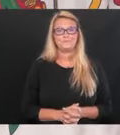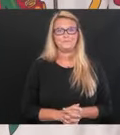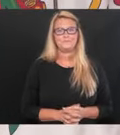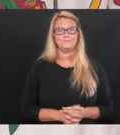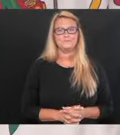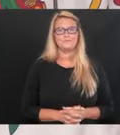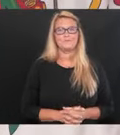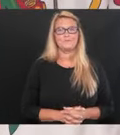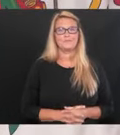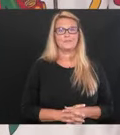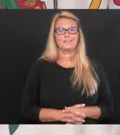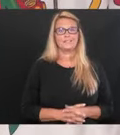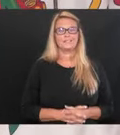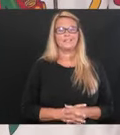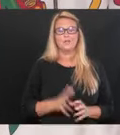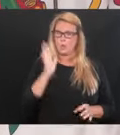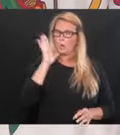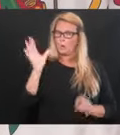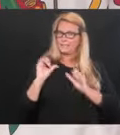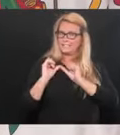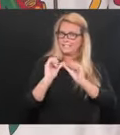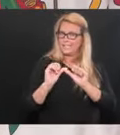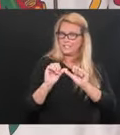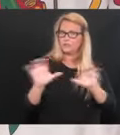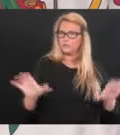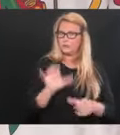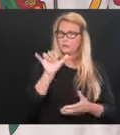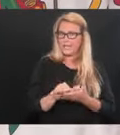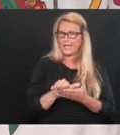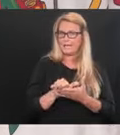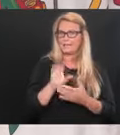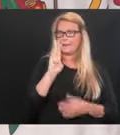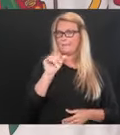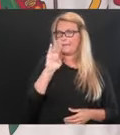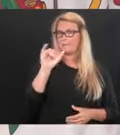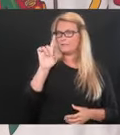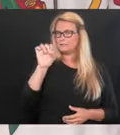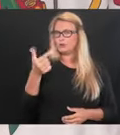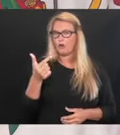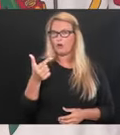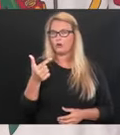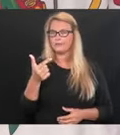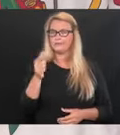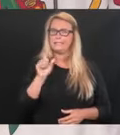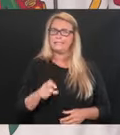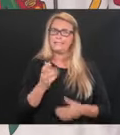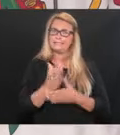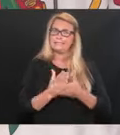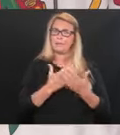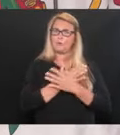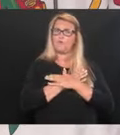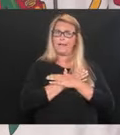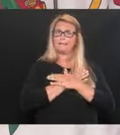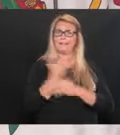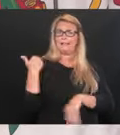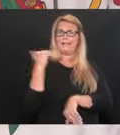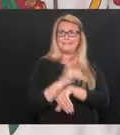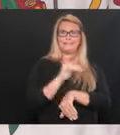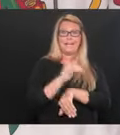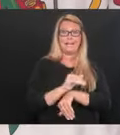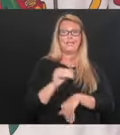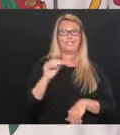we'll continue to work on it. We'll give baby dog just a little bit of rest. I mean, last night, when